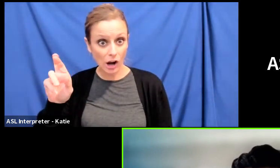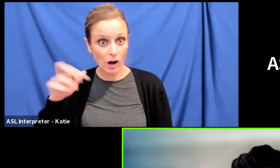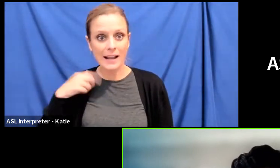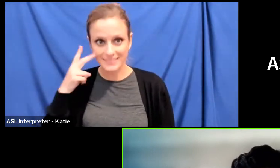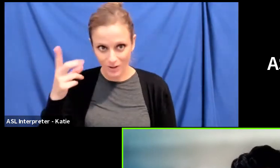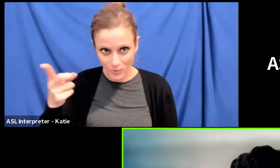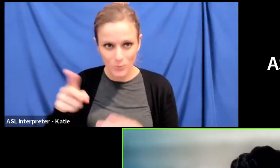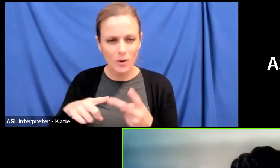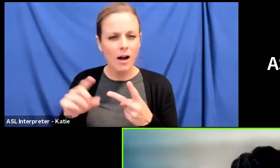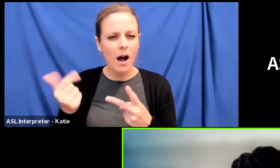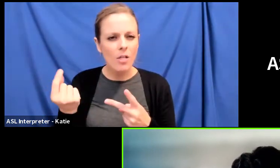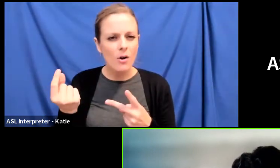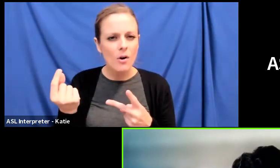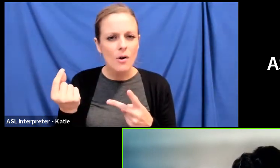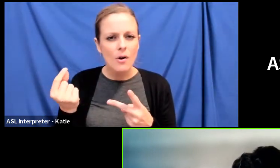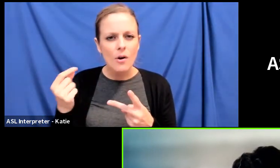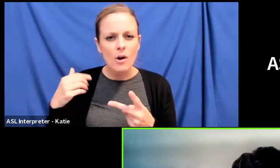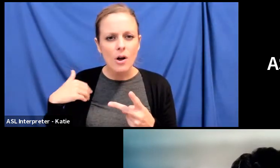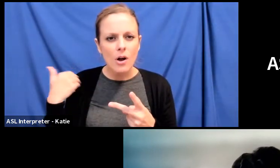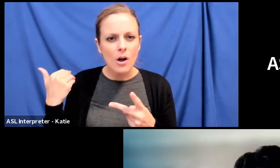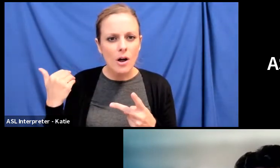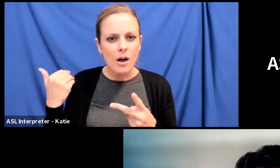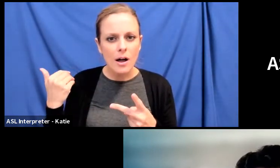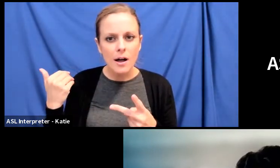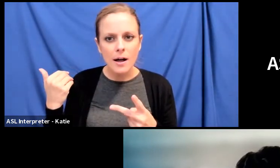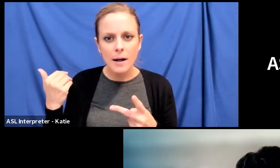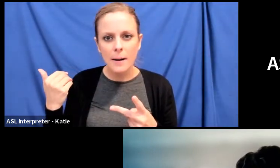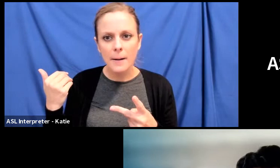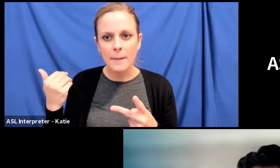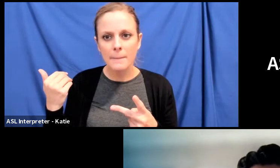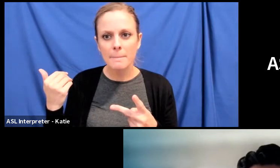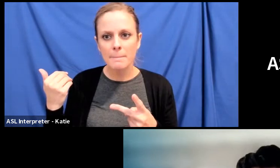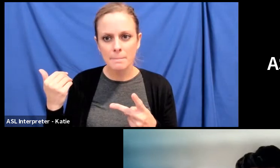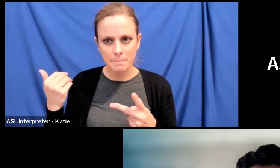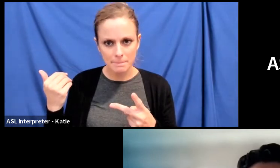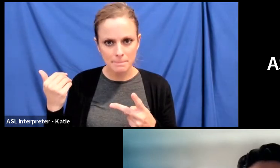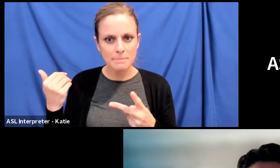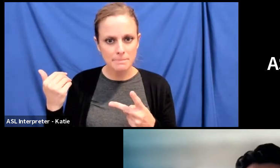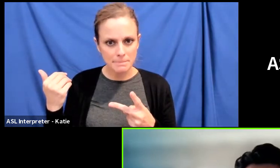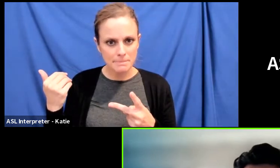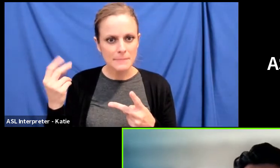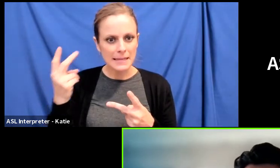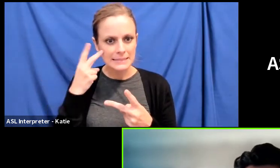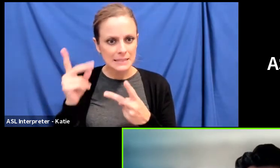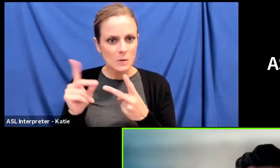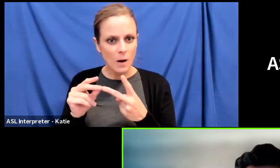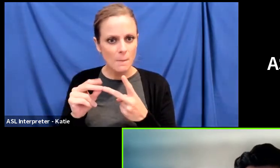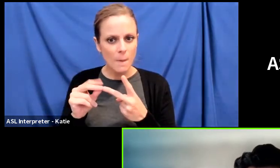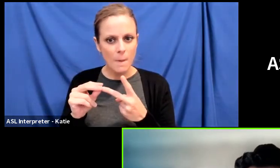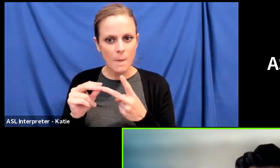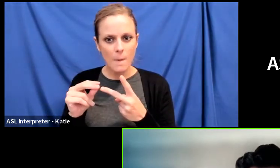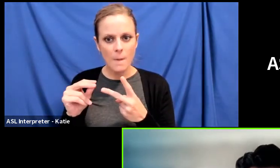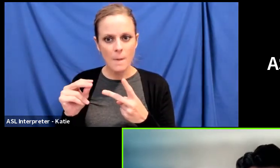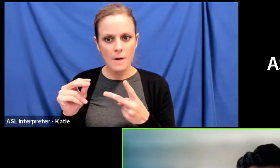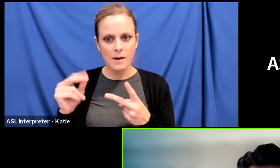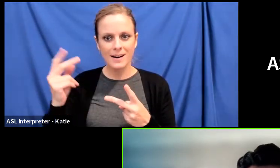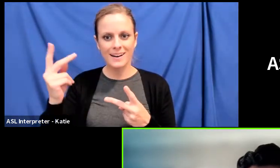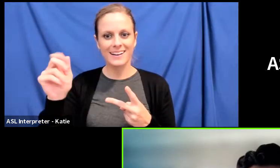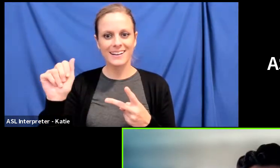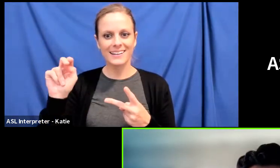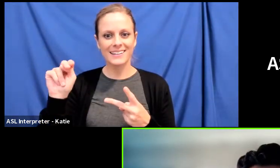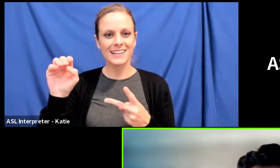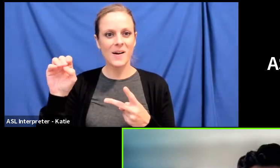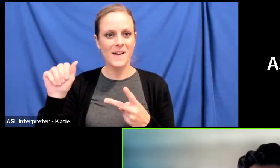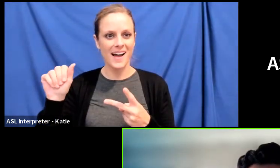the other youth was Kanaya's in here. I think I see her too. Yes, I do see Kanaya. So, Saher